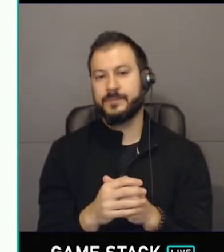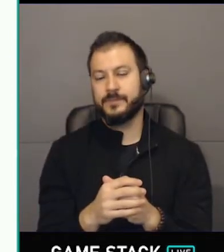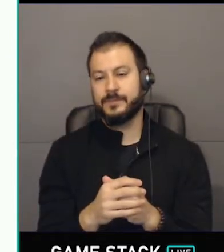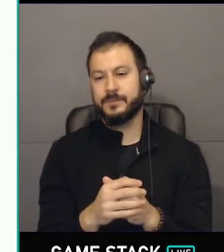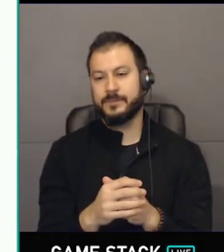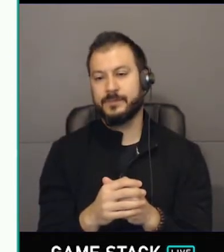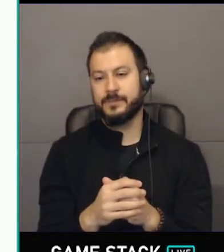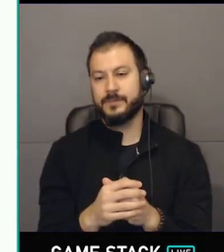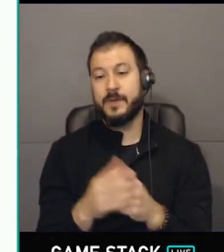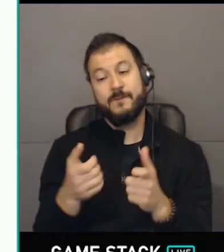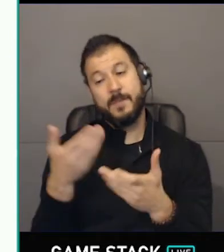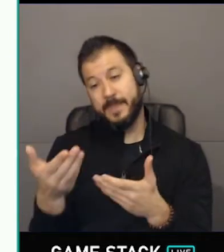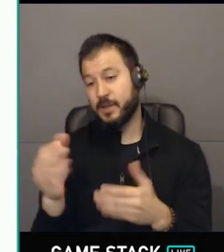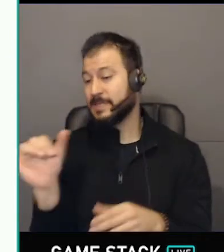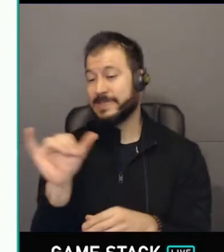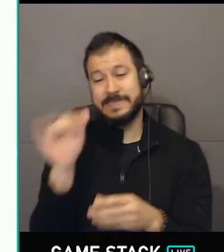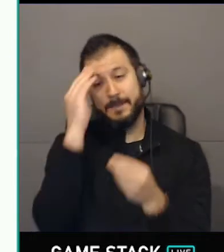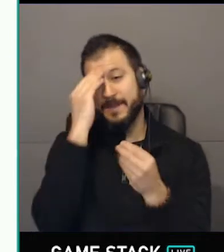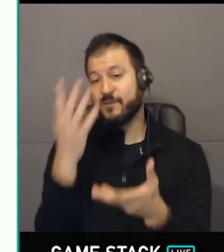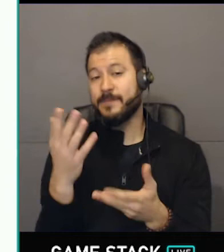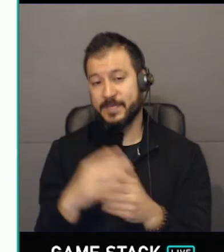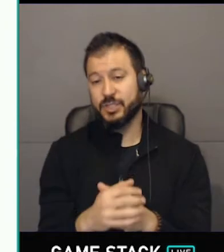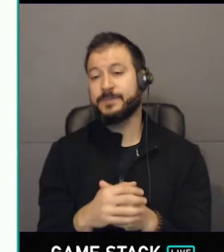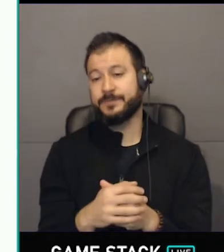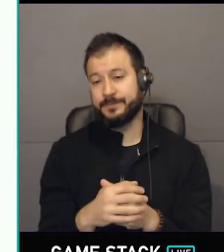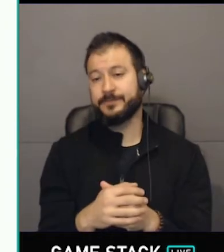And from there, the same information is available.